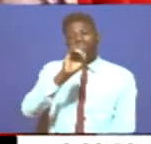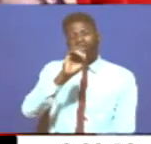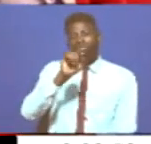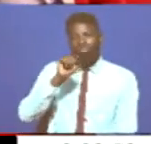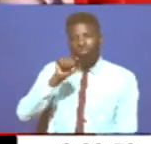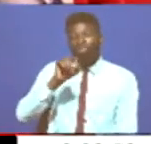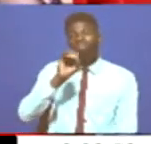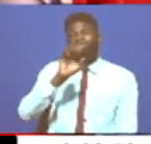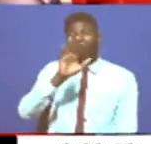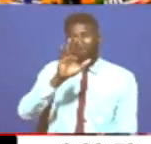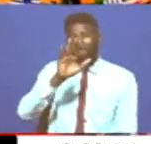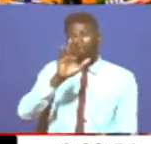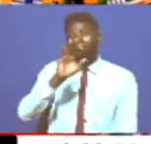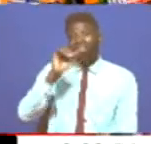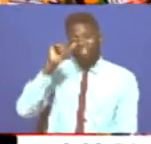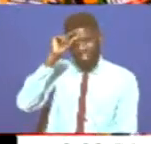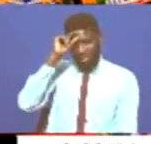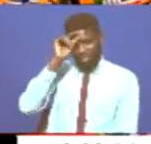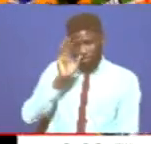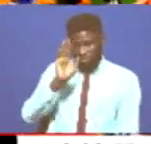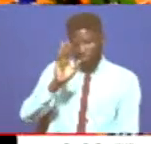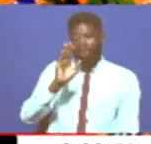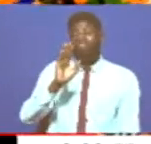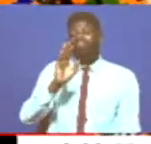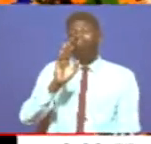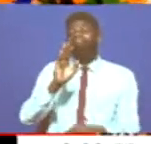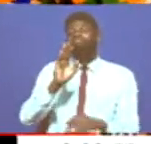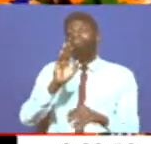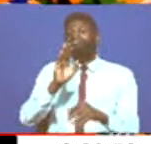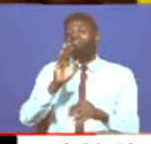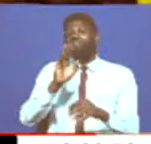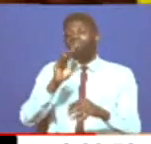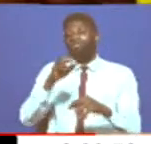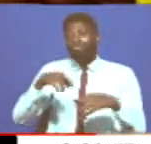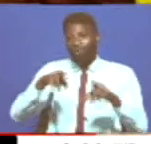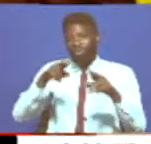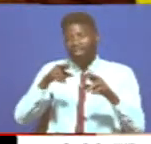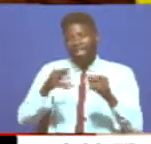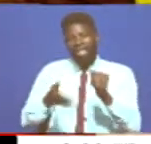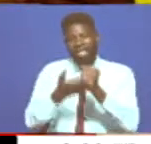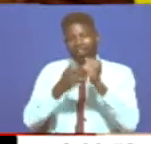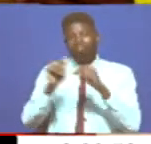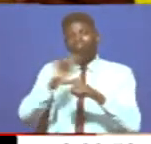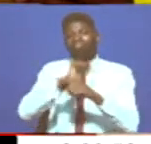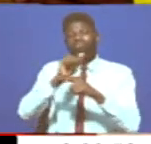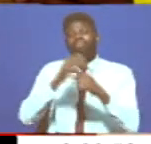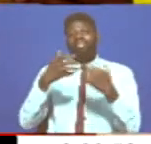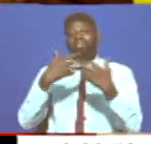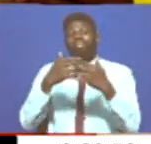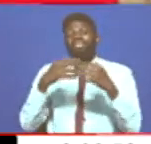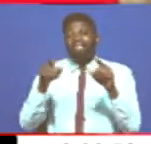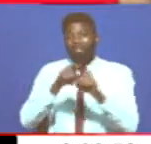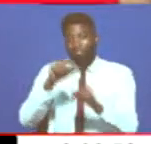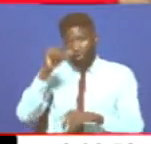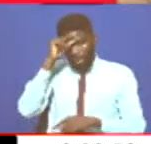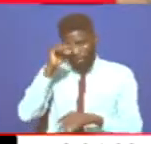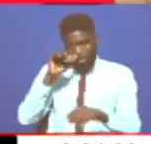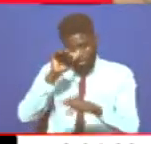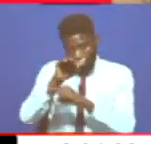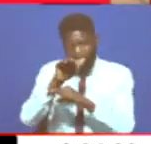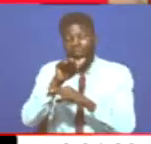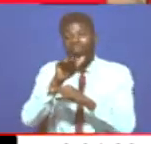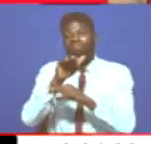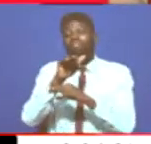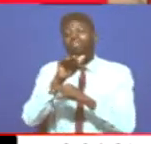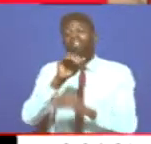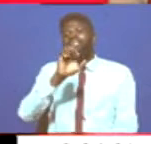country's infrastructure vote to the training of engineers. The government is further urging the Engineers Board of Kenya and